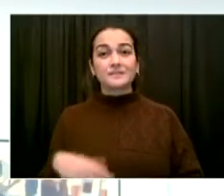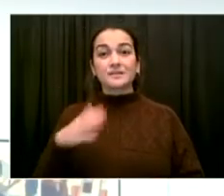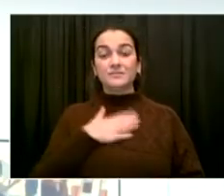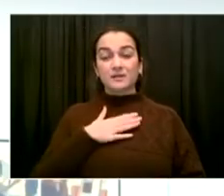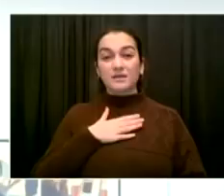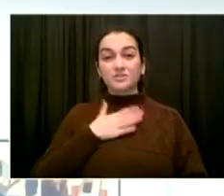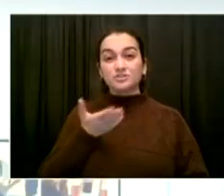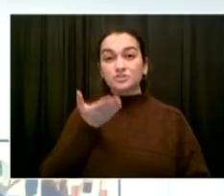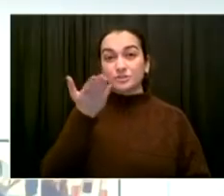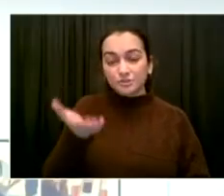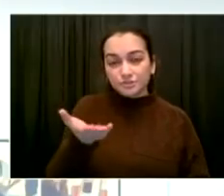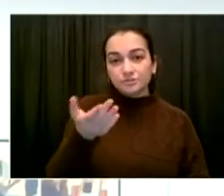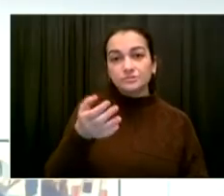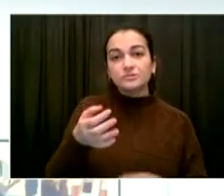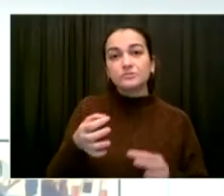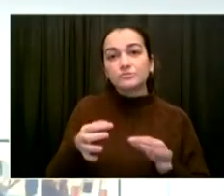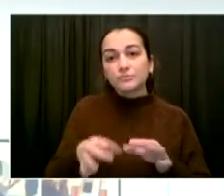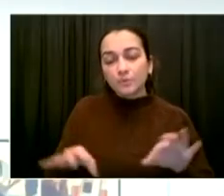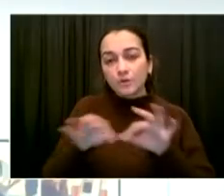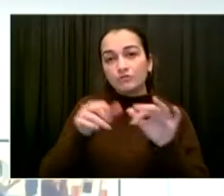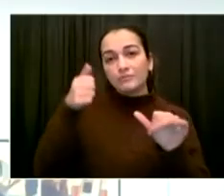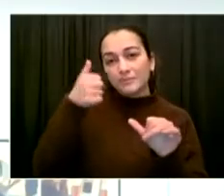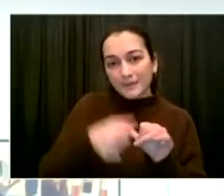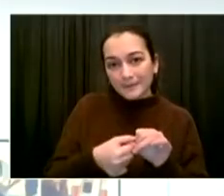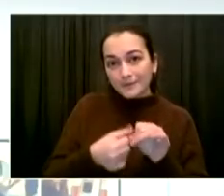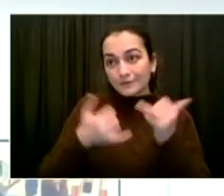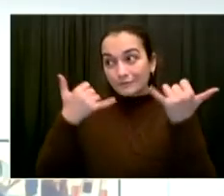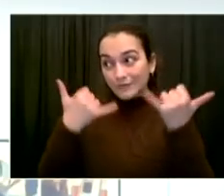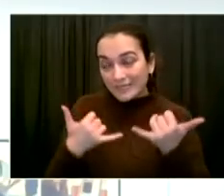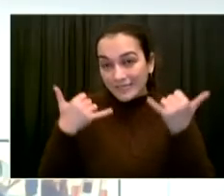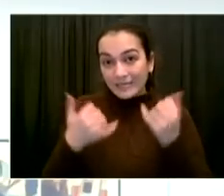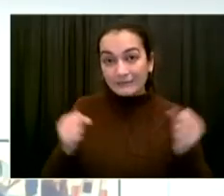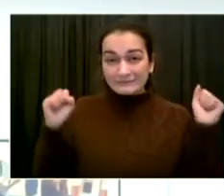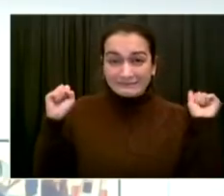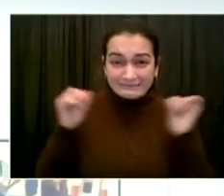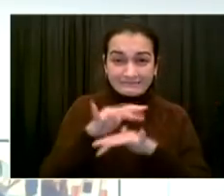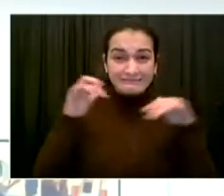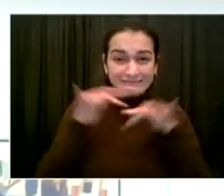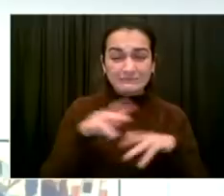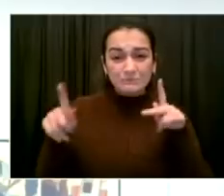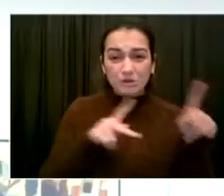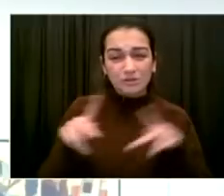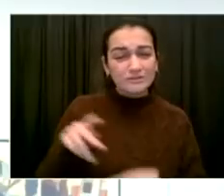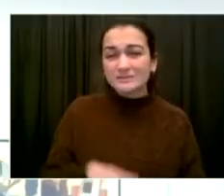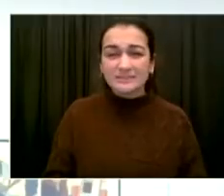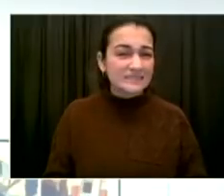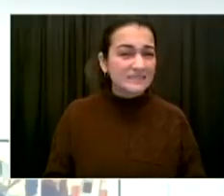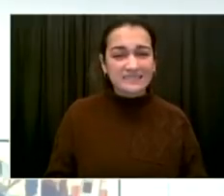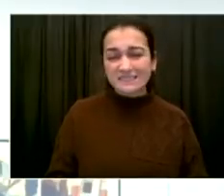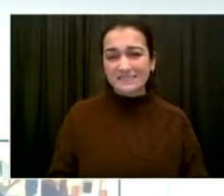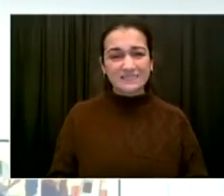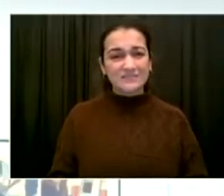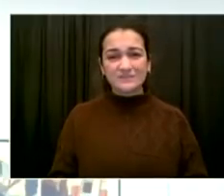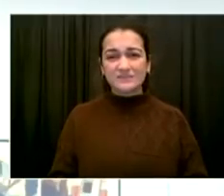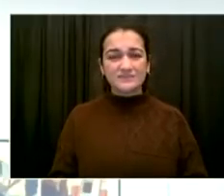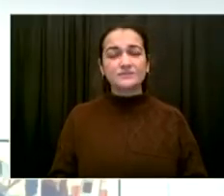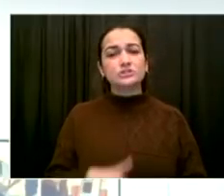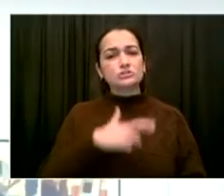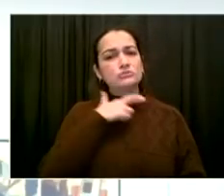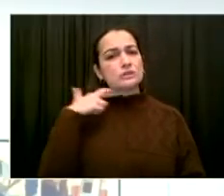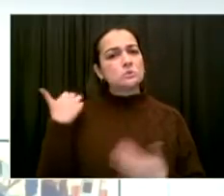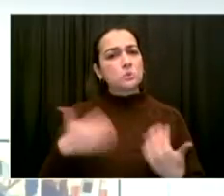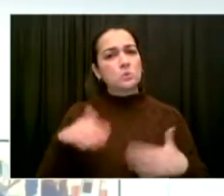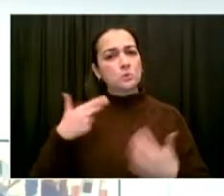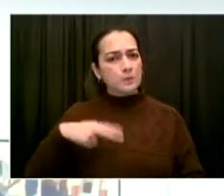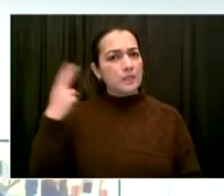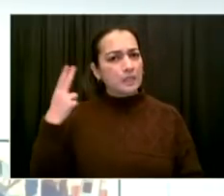individual decisions. There are also a number of things that we can do to help mitigate risk, whether it's moving gatherings